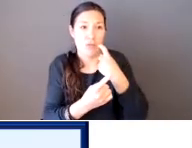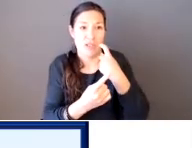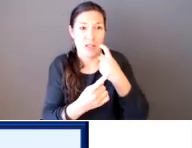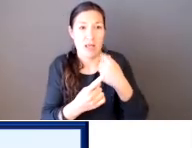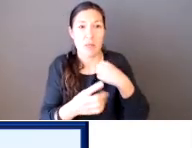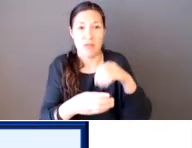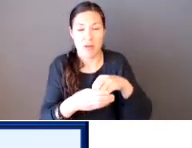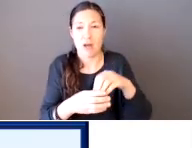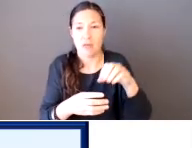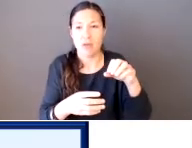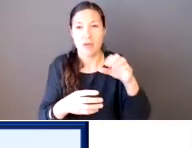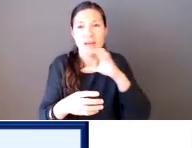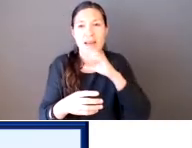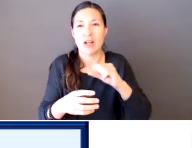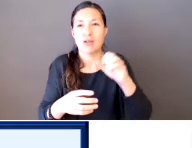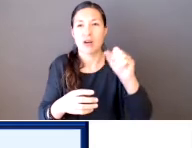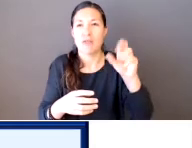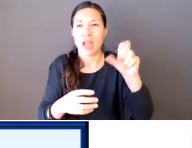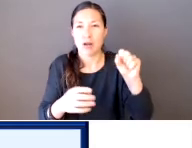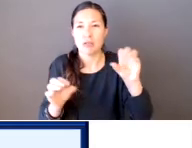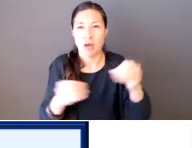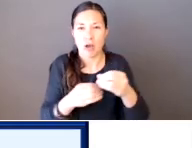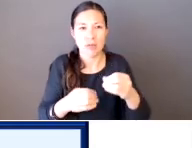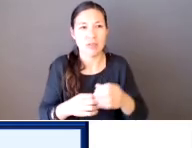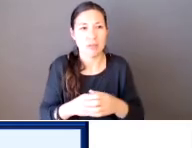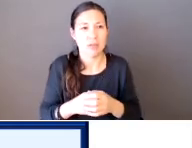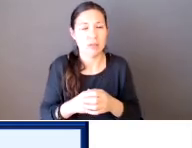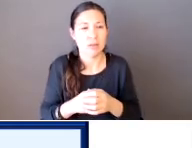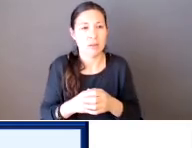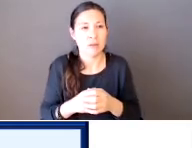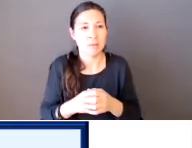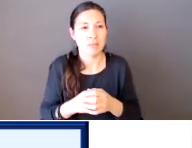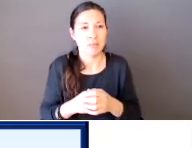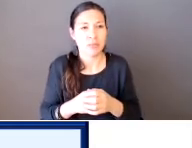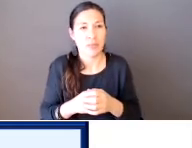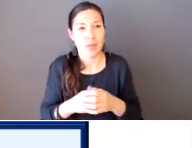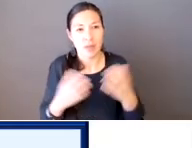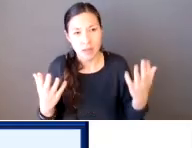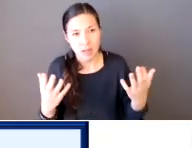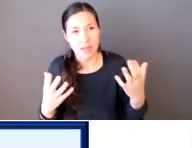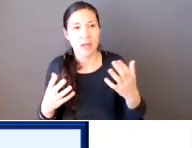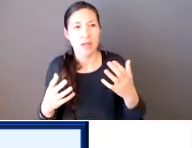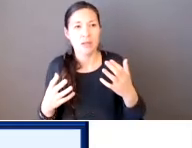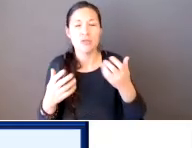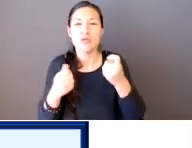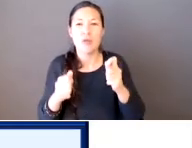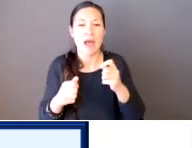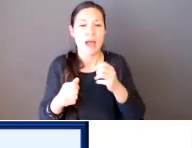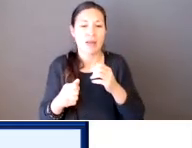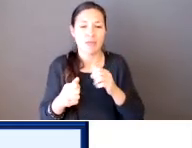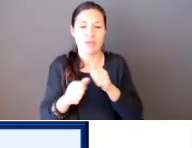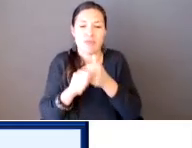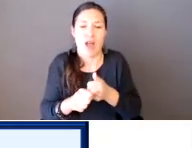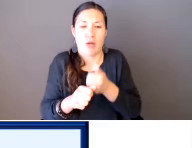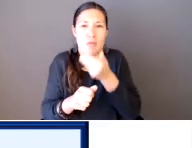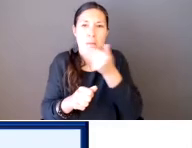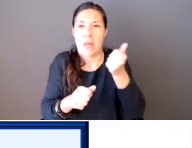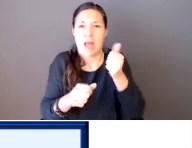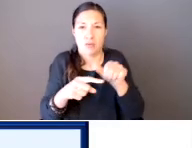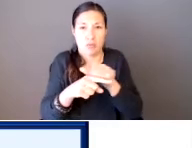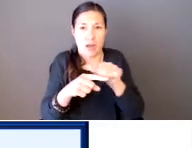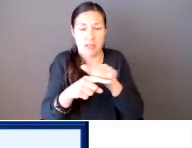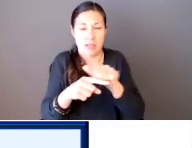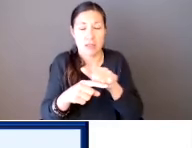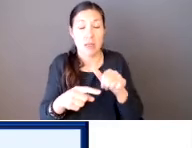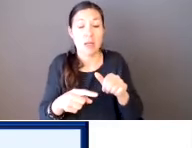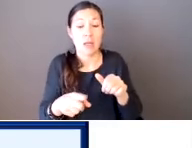home visits and in-person elder interviews. Our regulations and, just ethical best practices are, you see the elder in